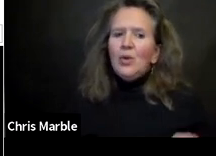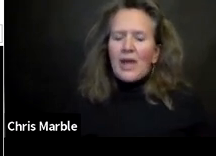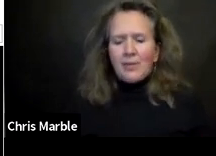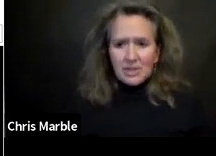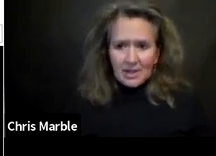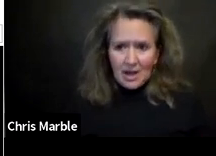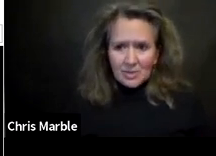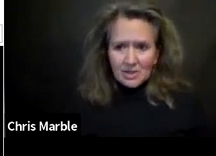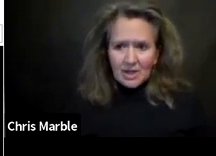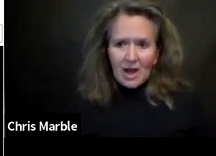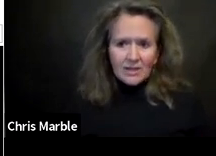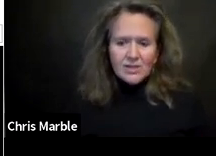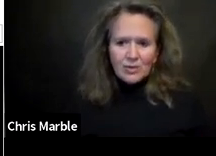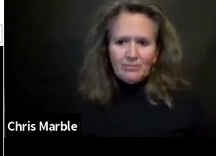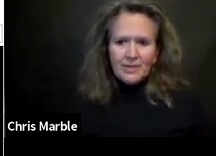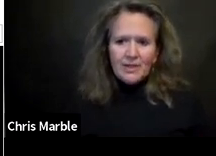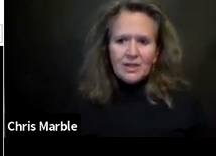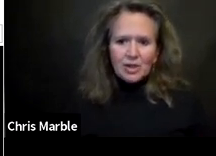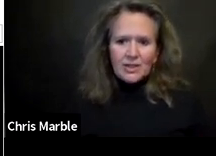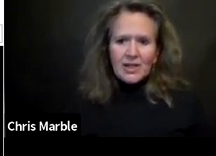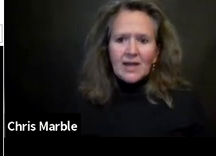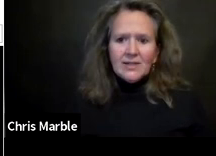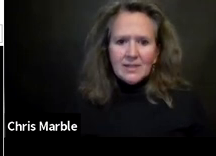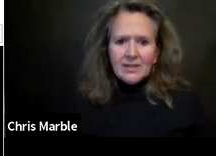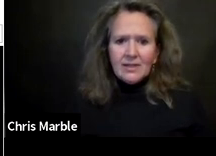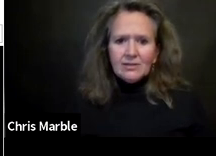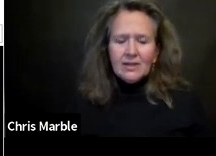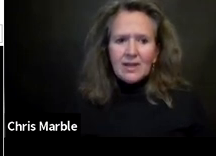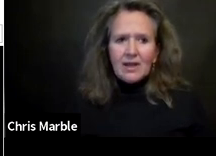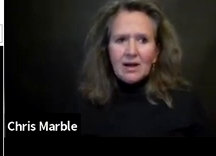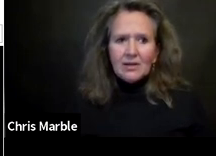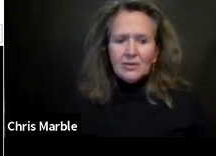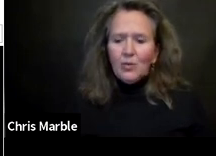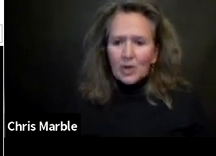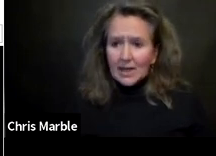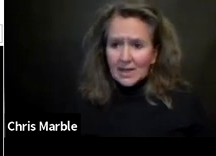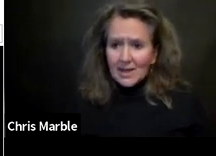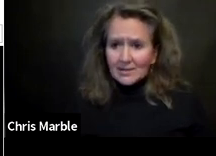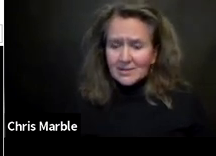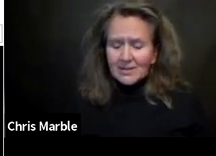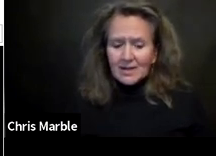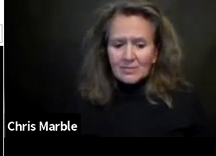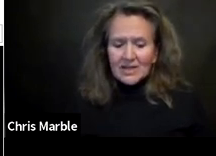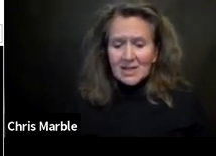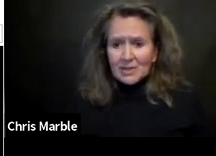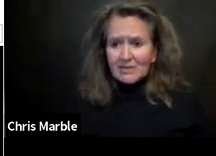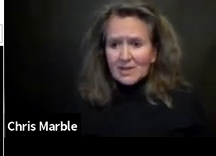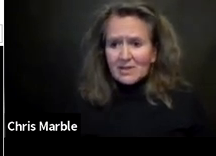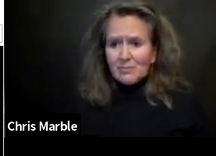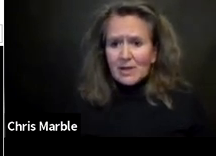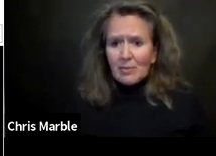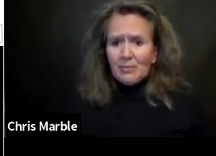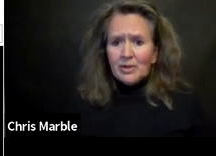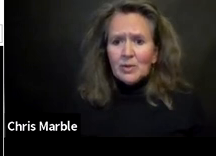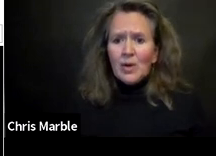There's no captioning option on Zoom currently. I did hear that they are working on that because I believe